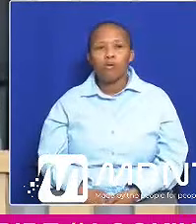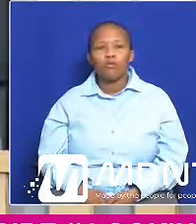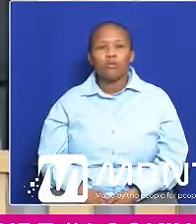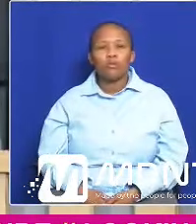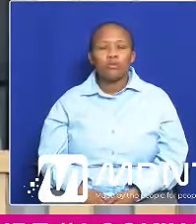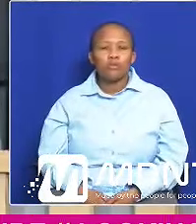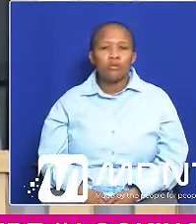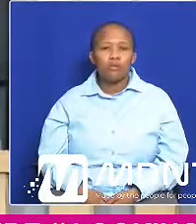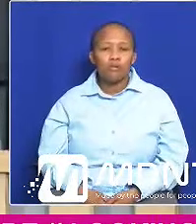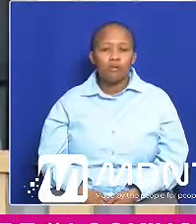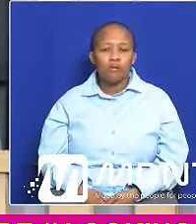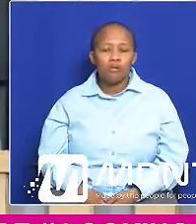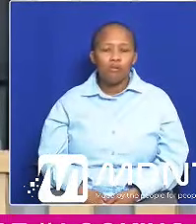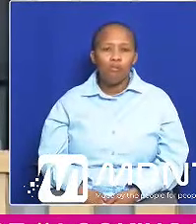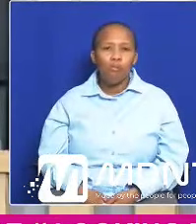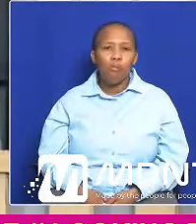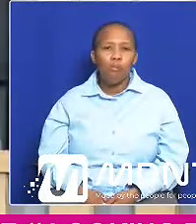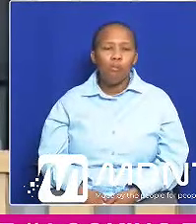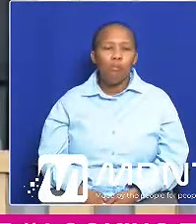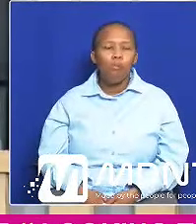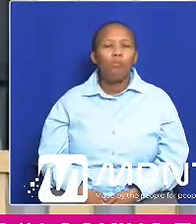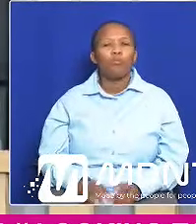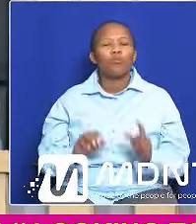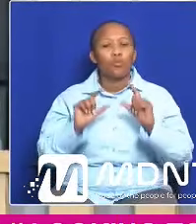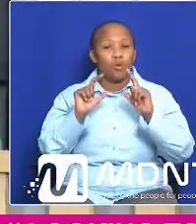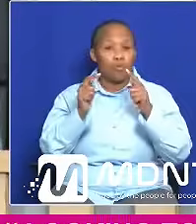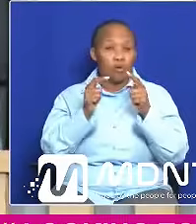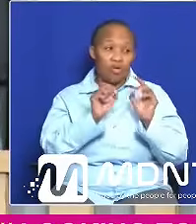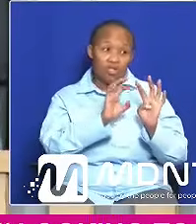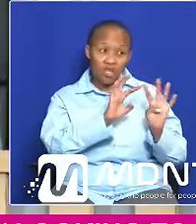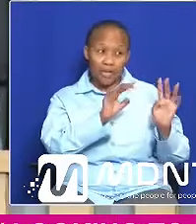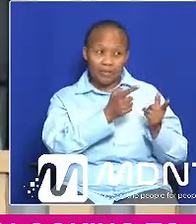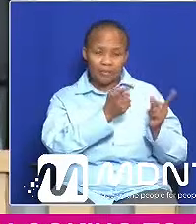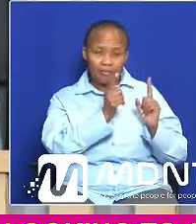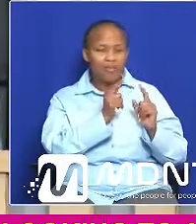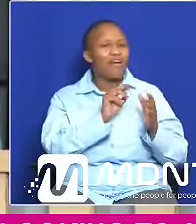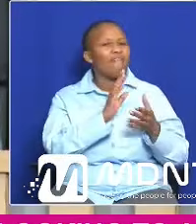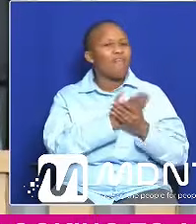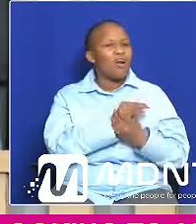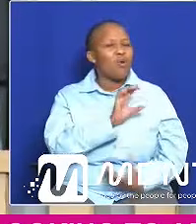just to check about the filing, you should have file 1.1.